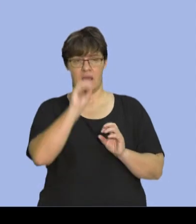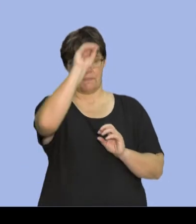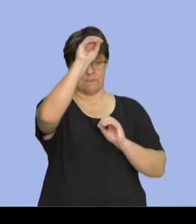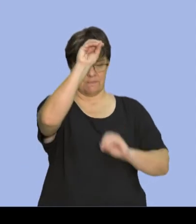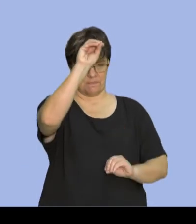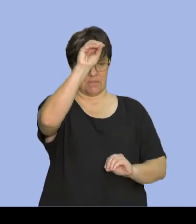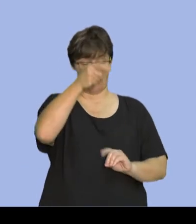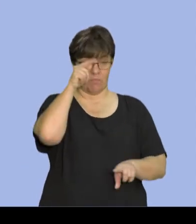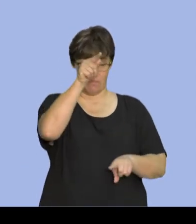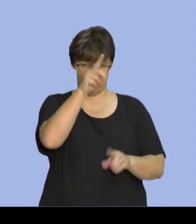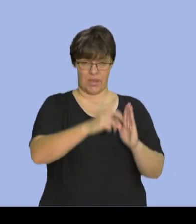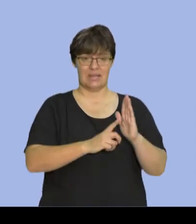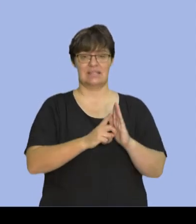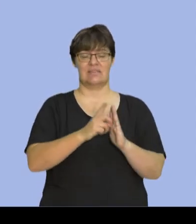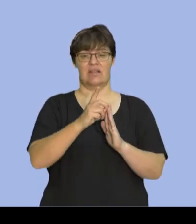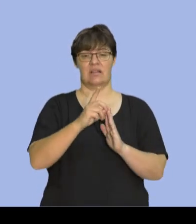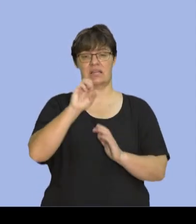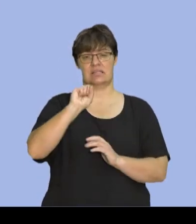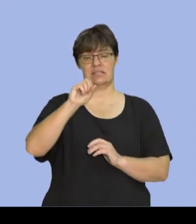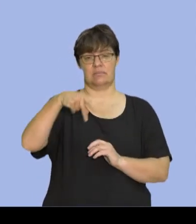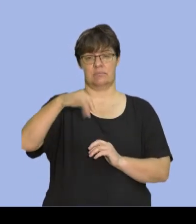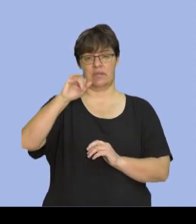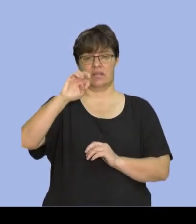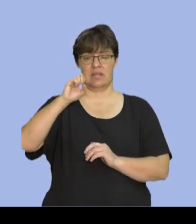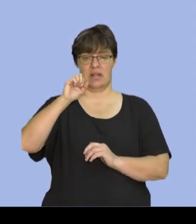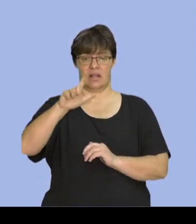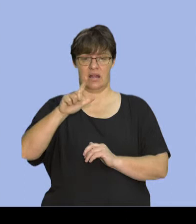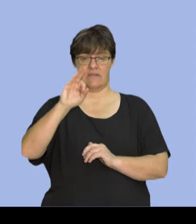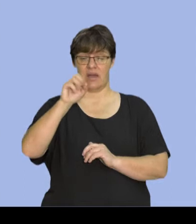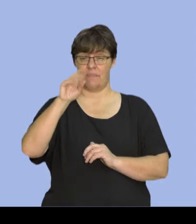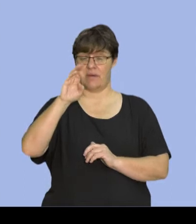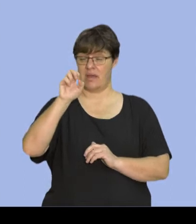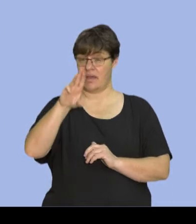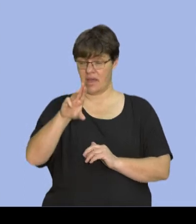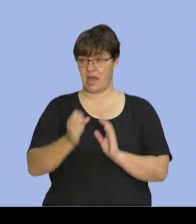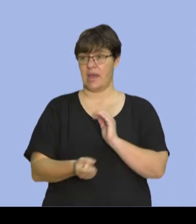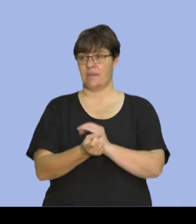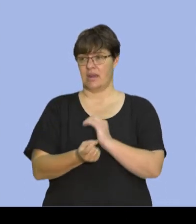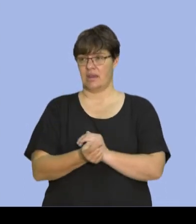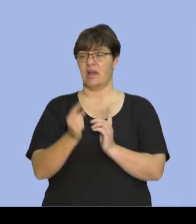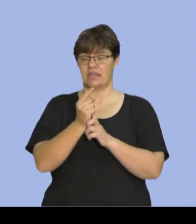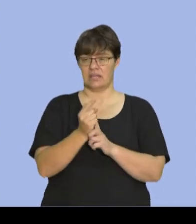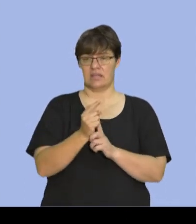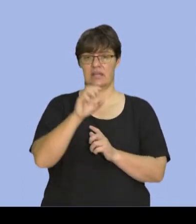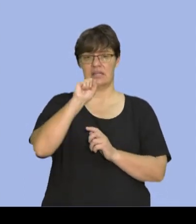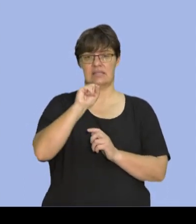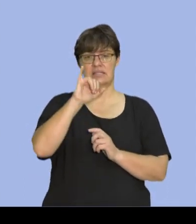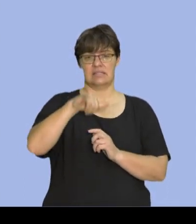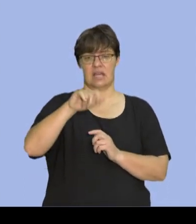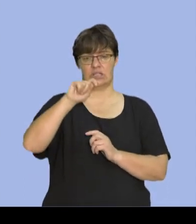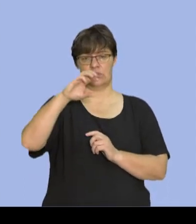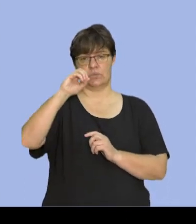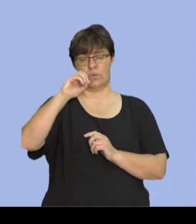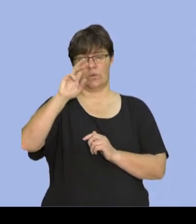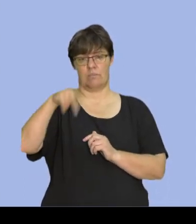from which the development of spindle fibers occur. And these spindle fibers are cytoplasmic threads that